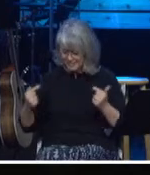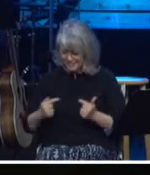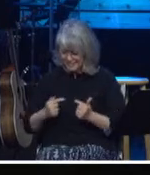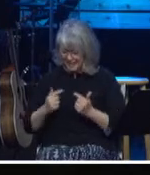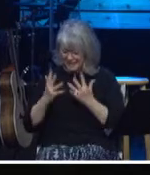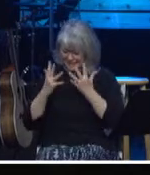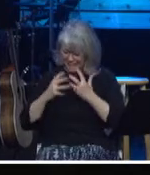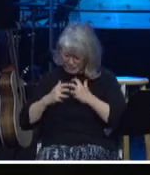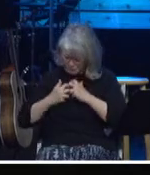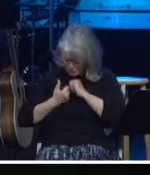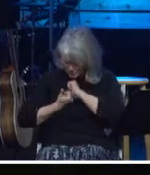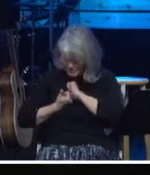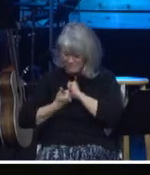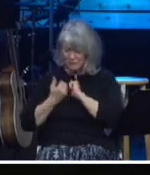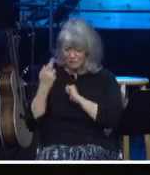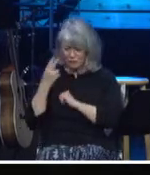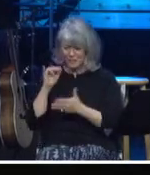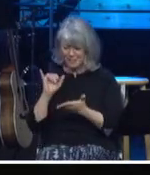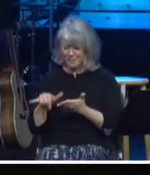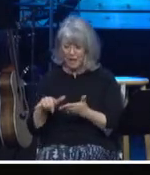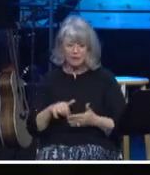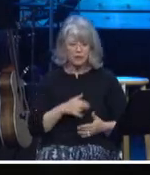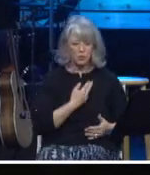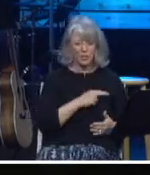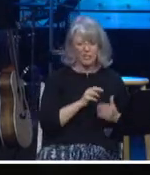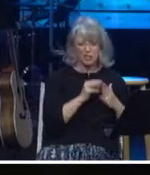their sin. They covered it up.